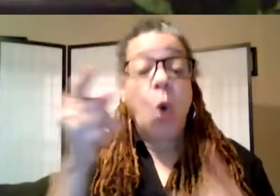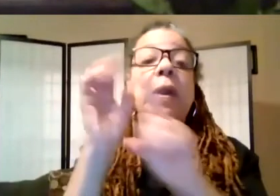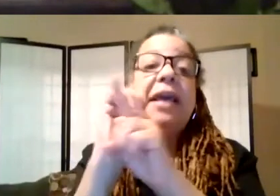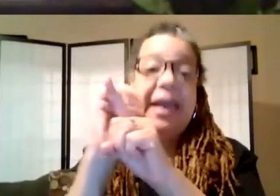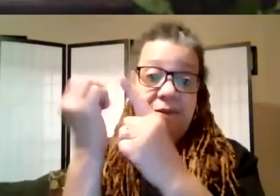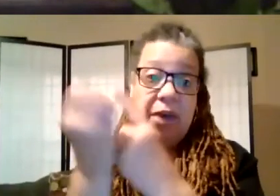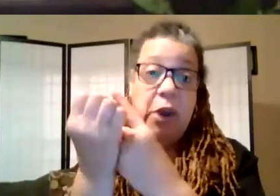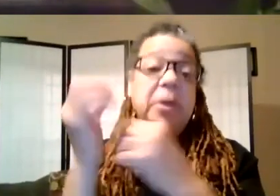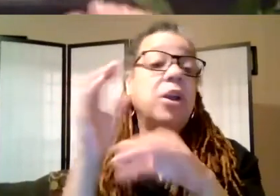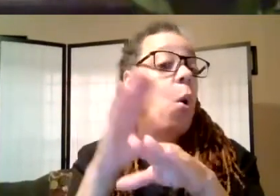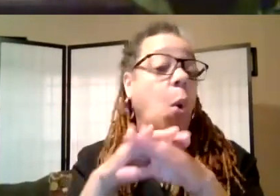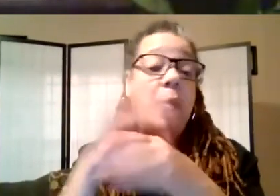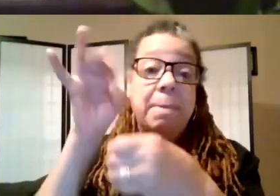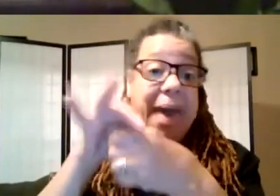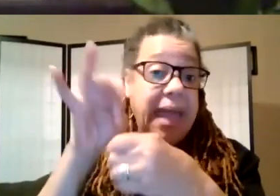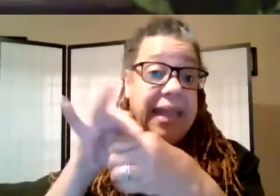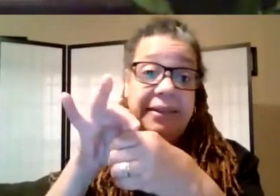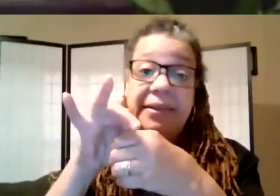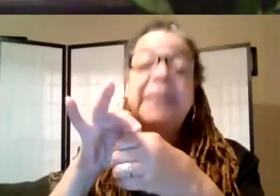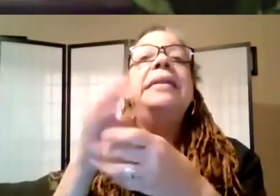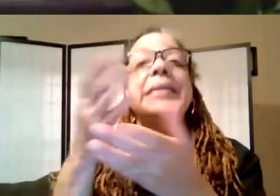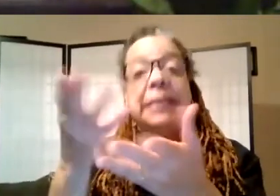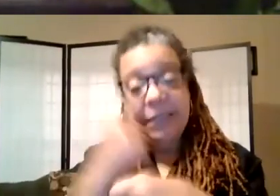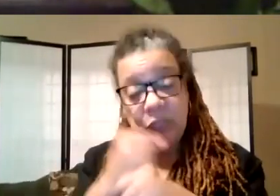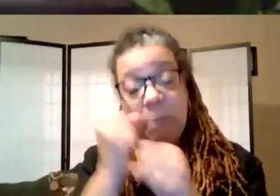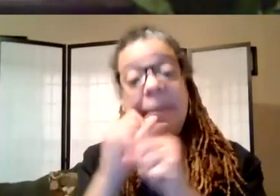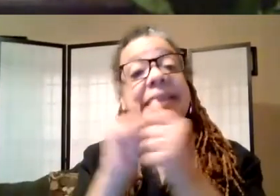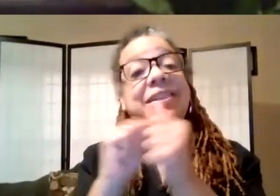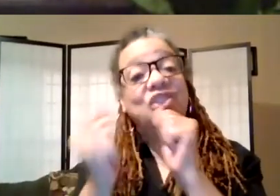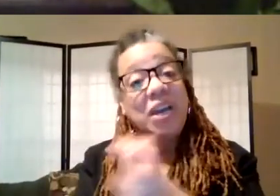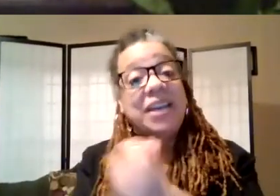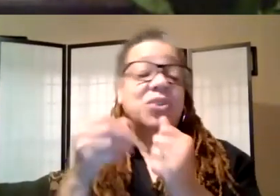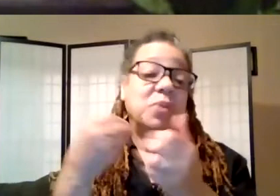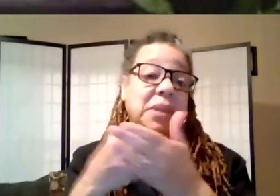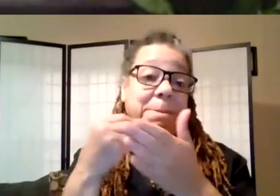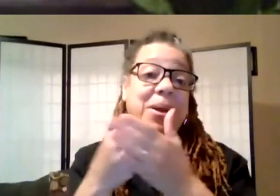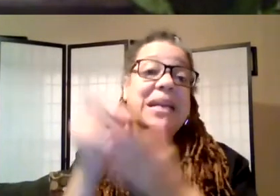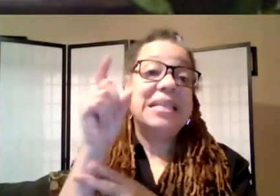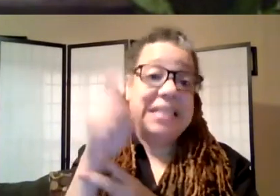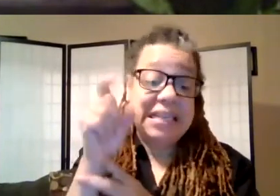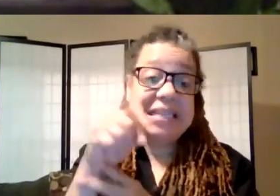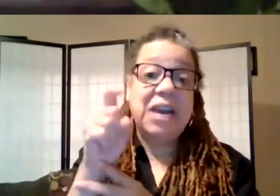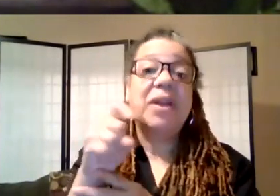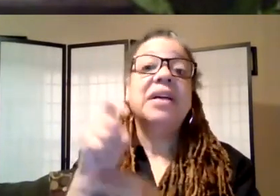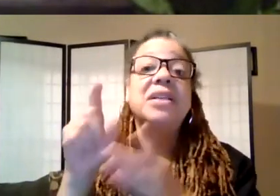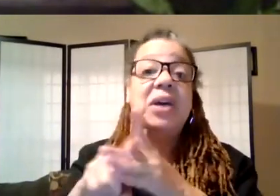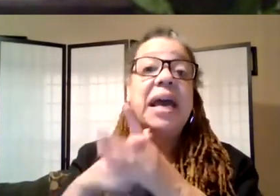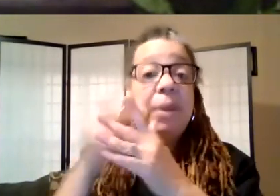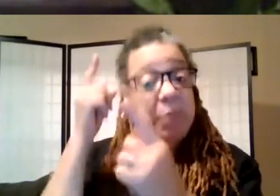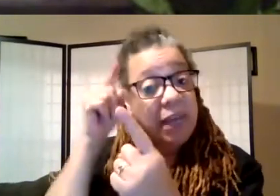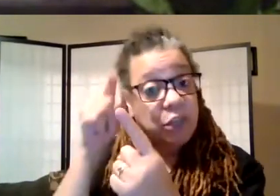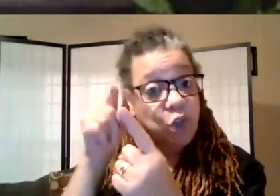the ballot this season that is going to create that change and create the funds that are necessary in order to implement his goals to